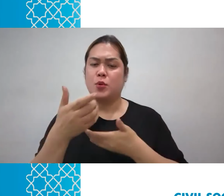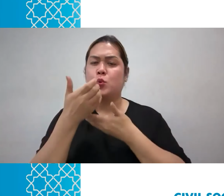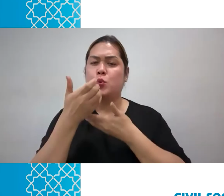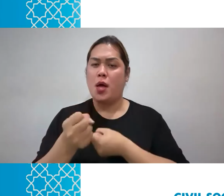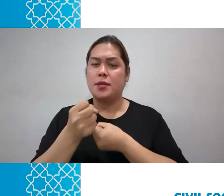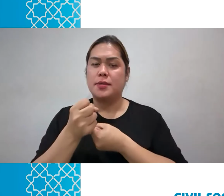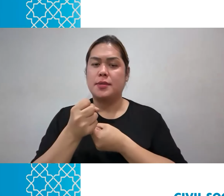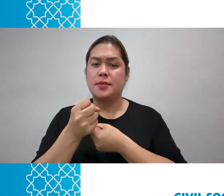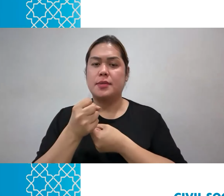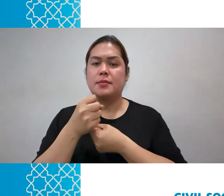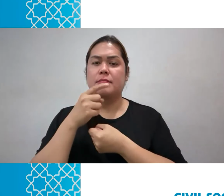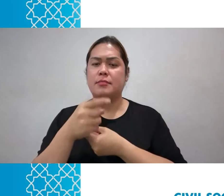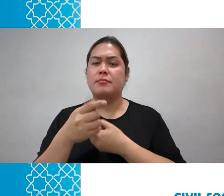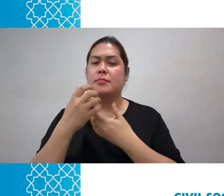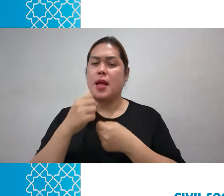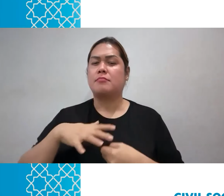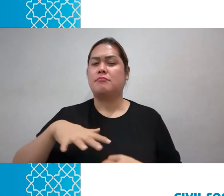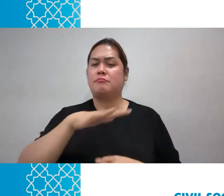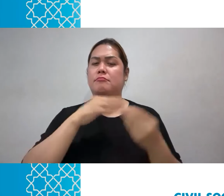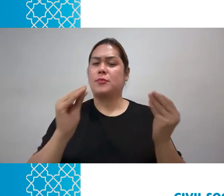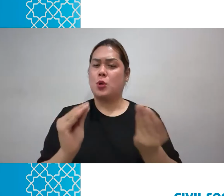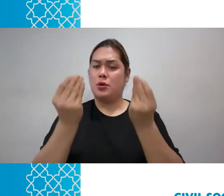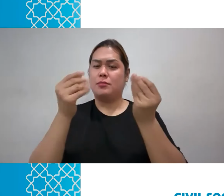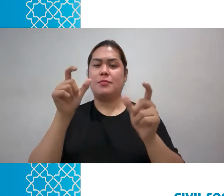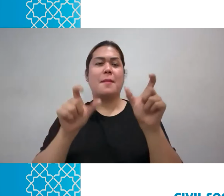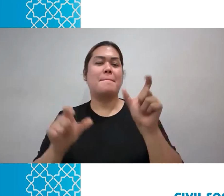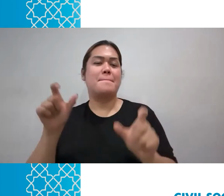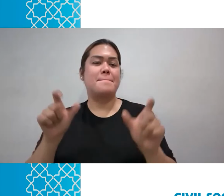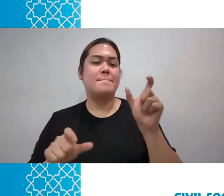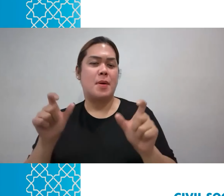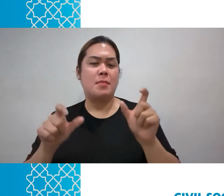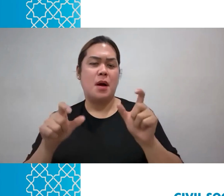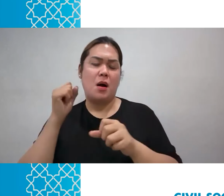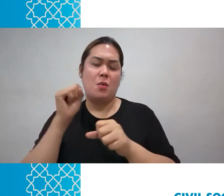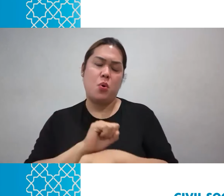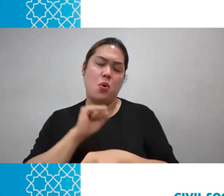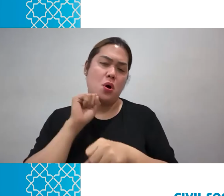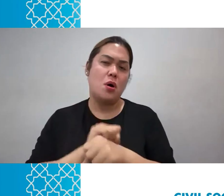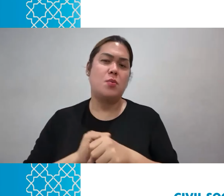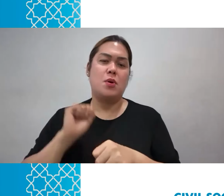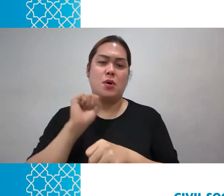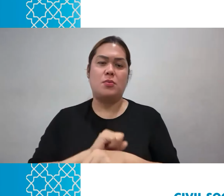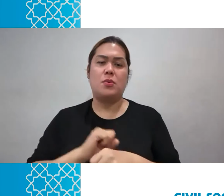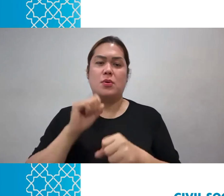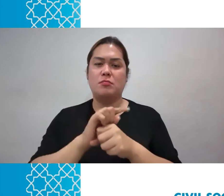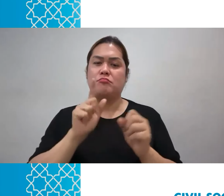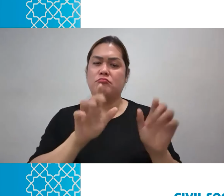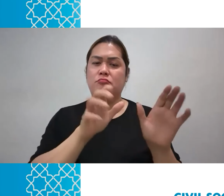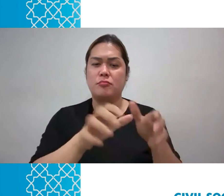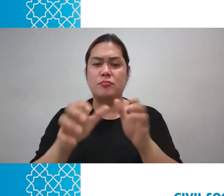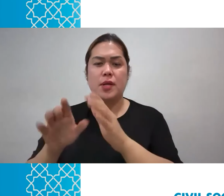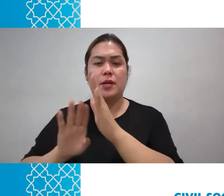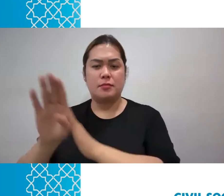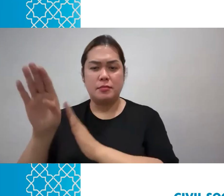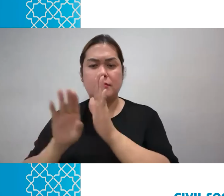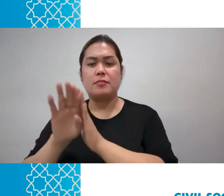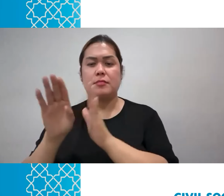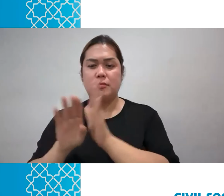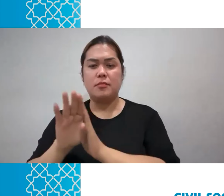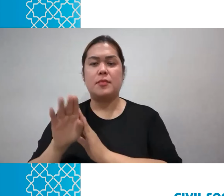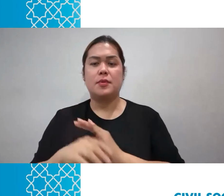a younger people who's currently working in the sector, the development planning sectors. And then there's